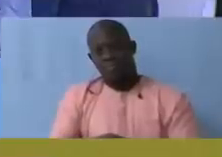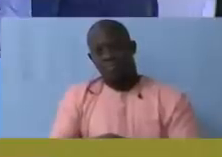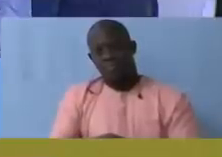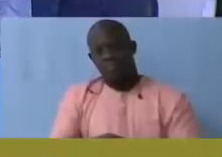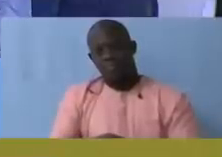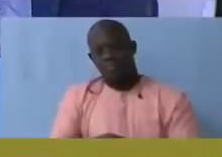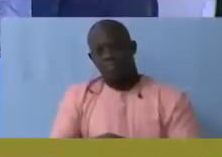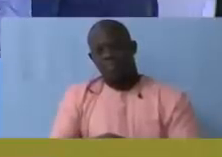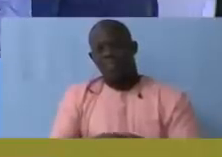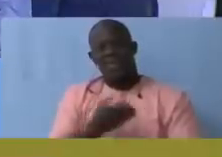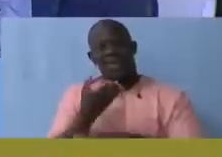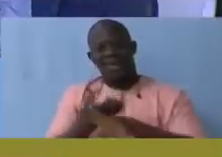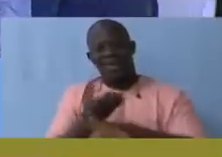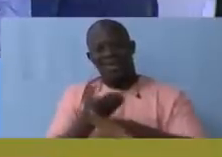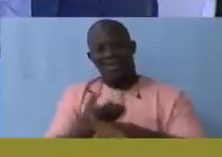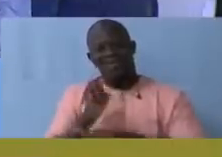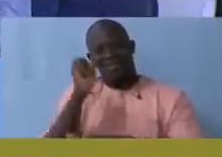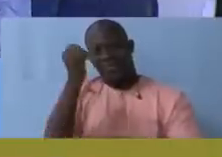It's hard,